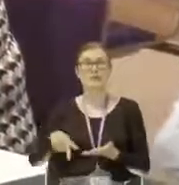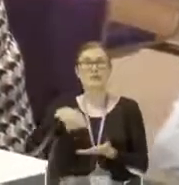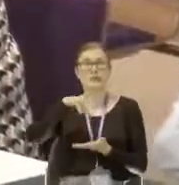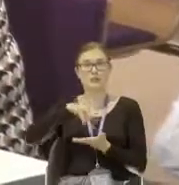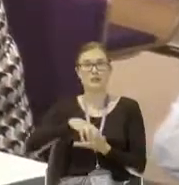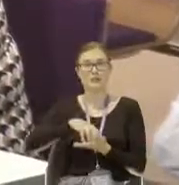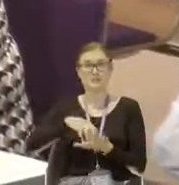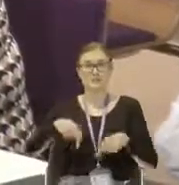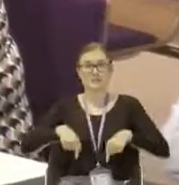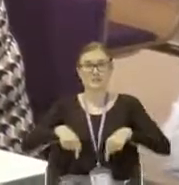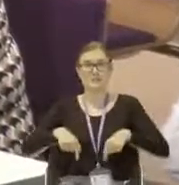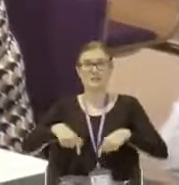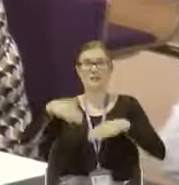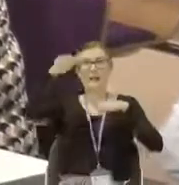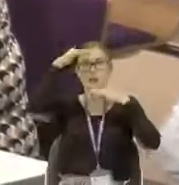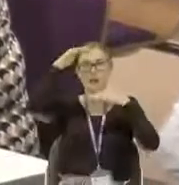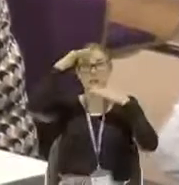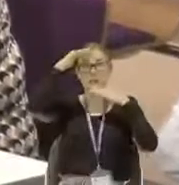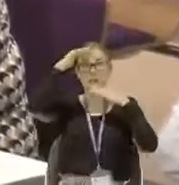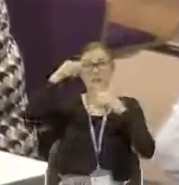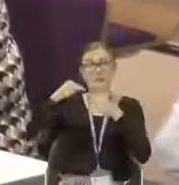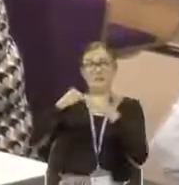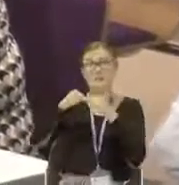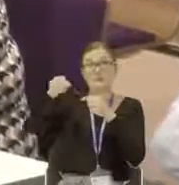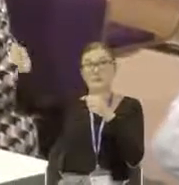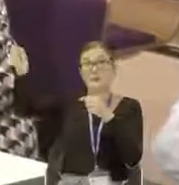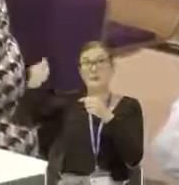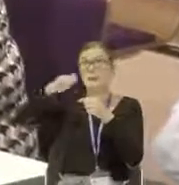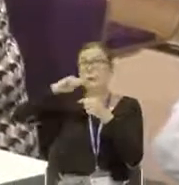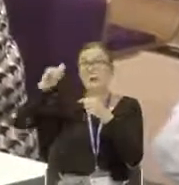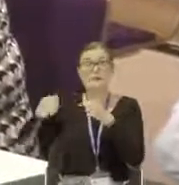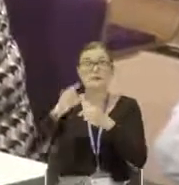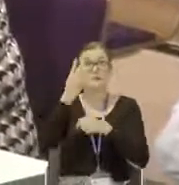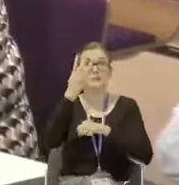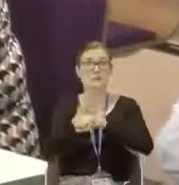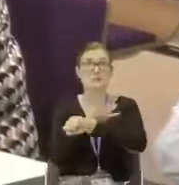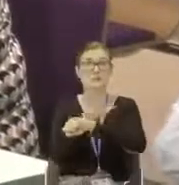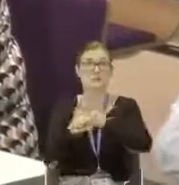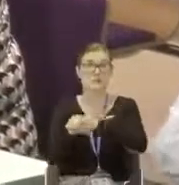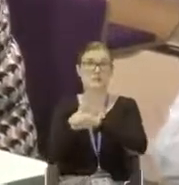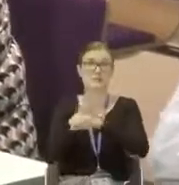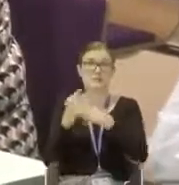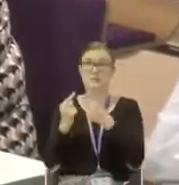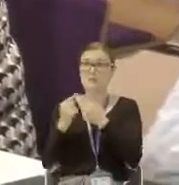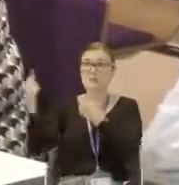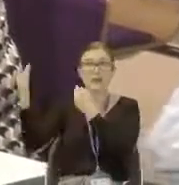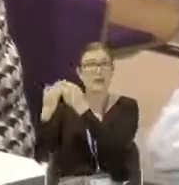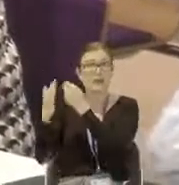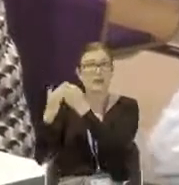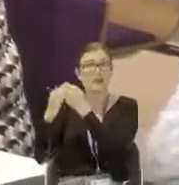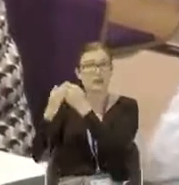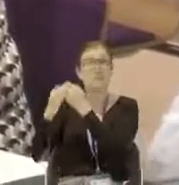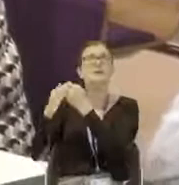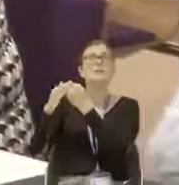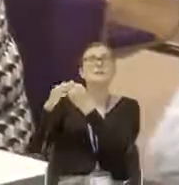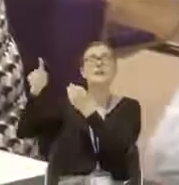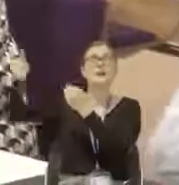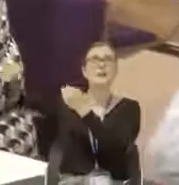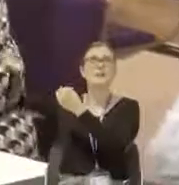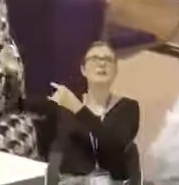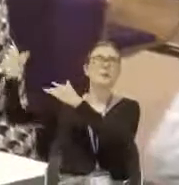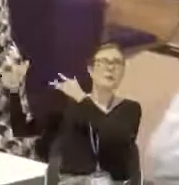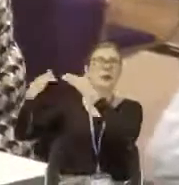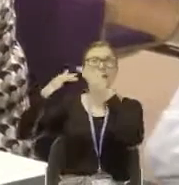not just fighting for their own freedom, they are fighting for world peace and democratic